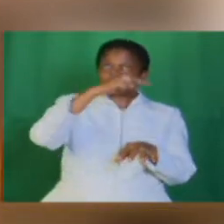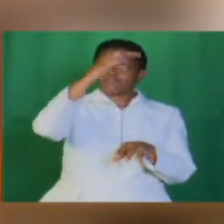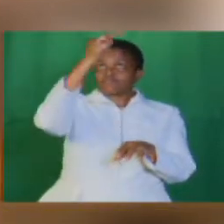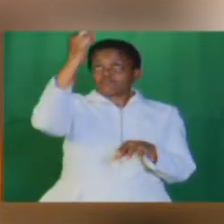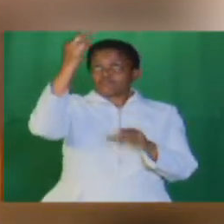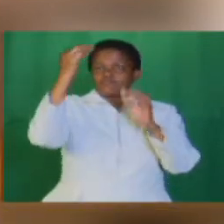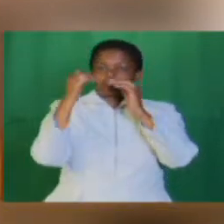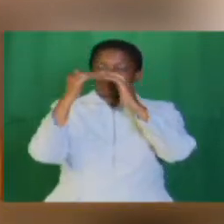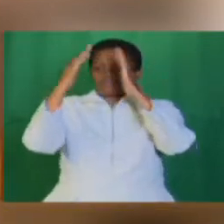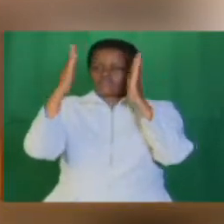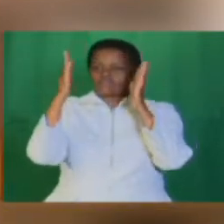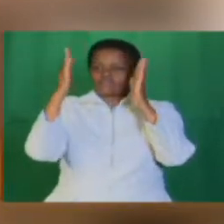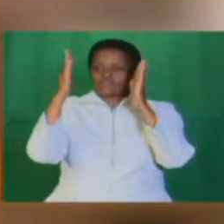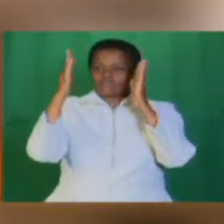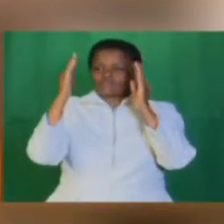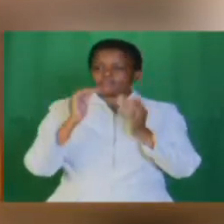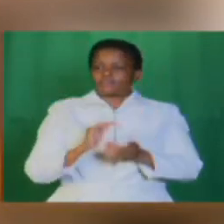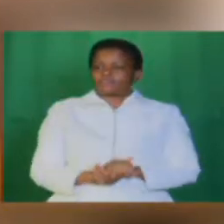to heaven.